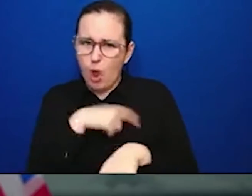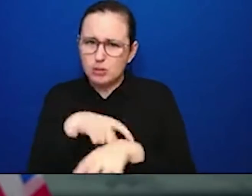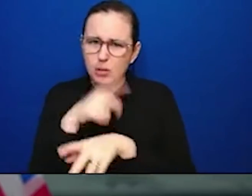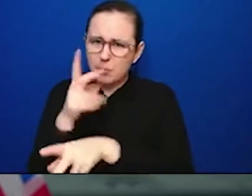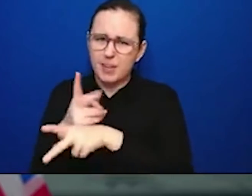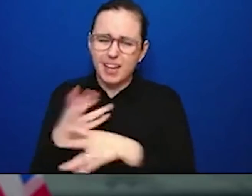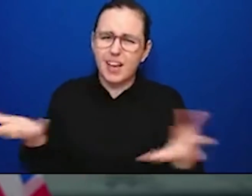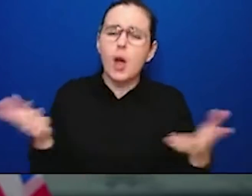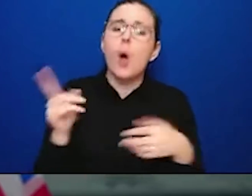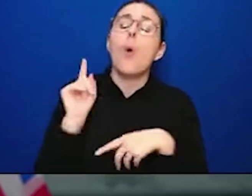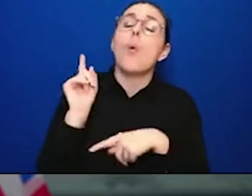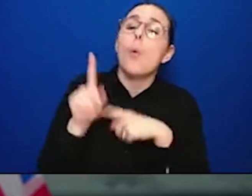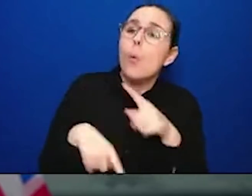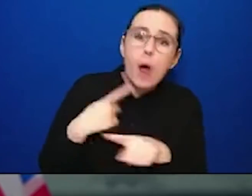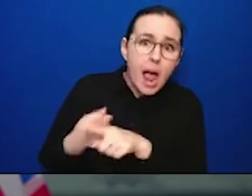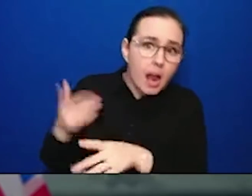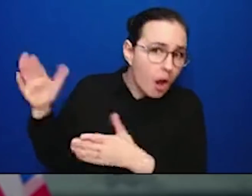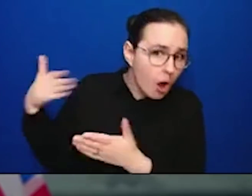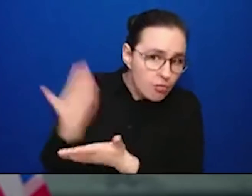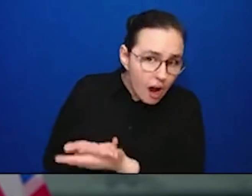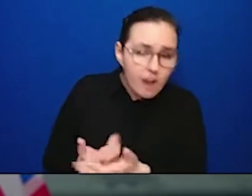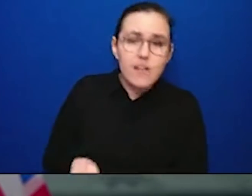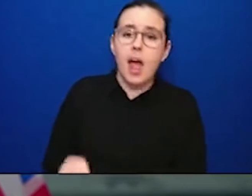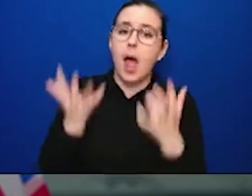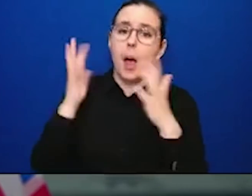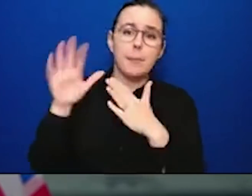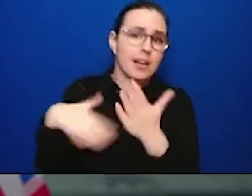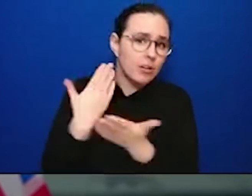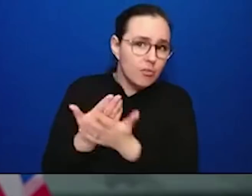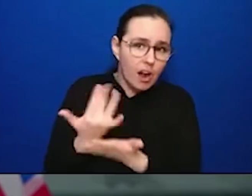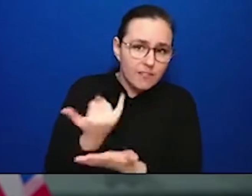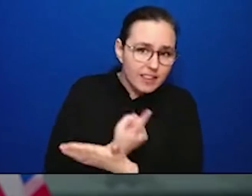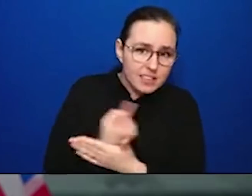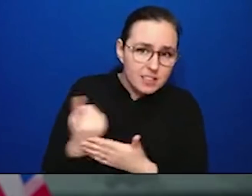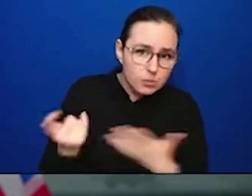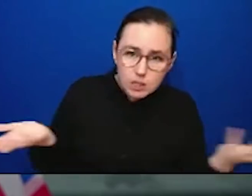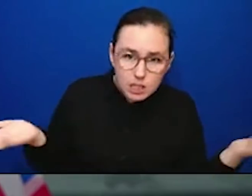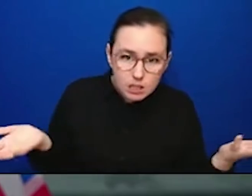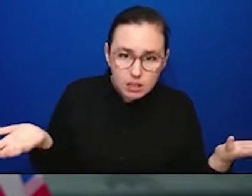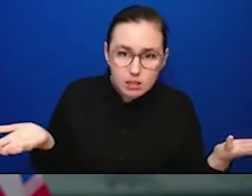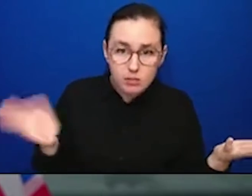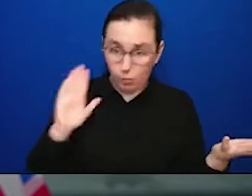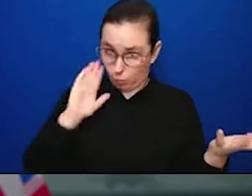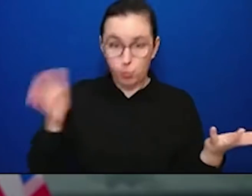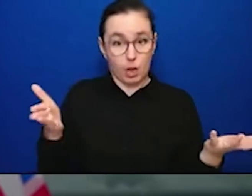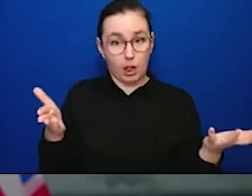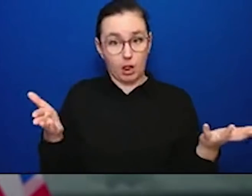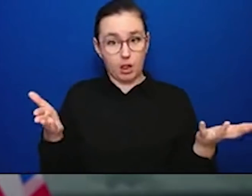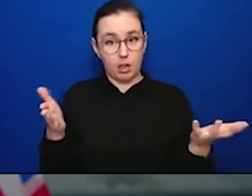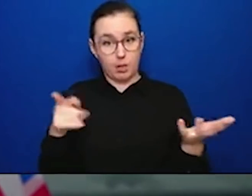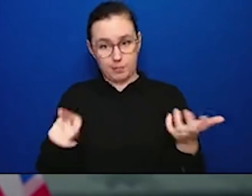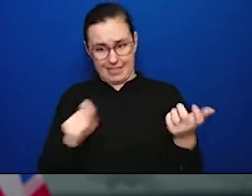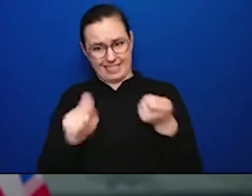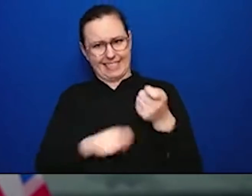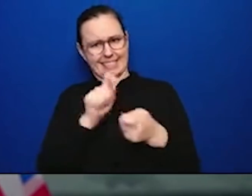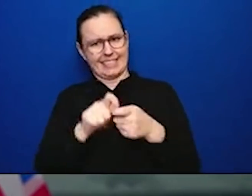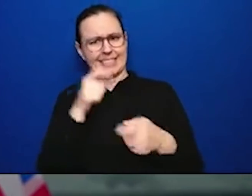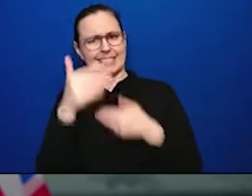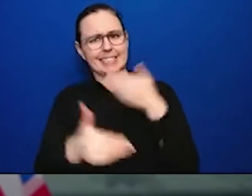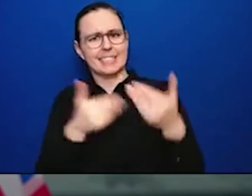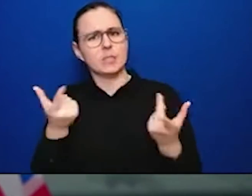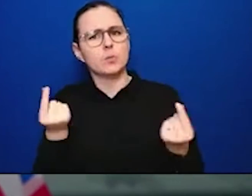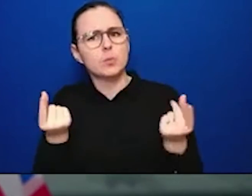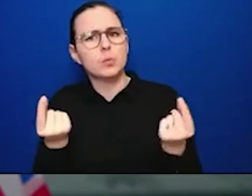to be received at long-term care homes this week? And will there be an exact protocol put in place that